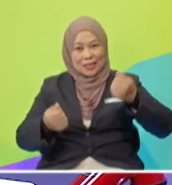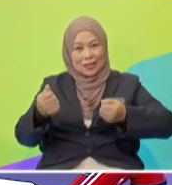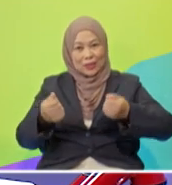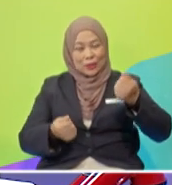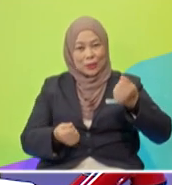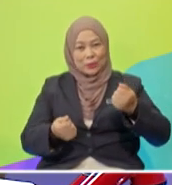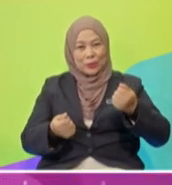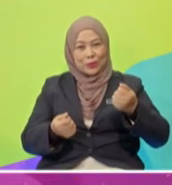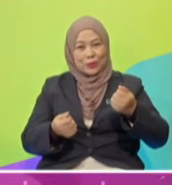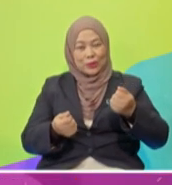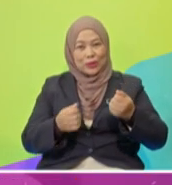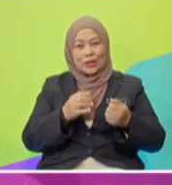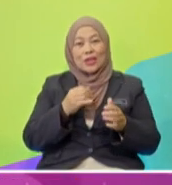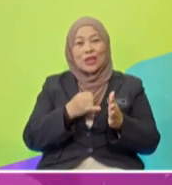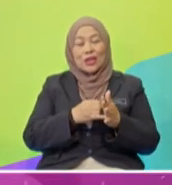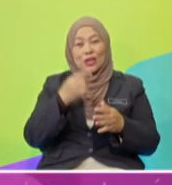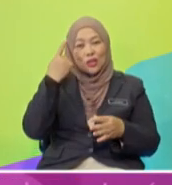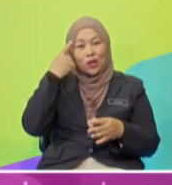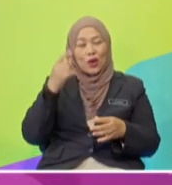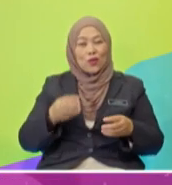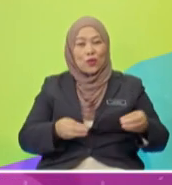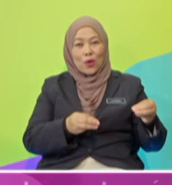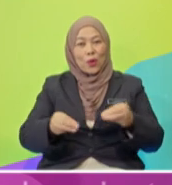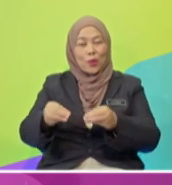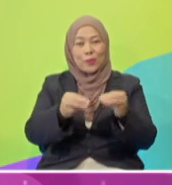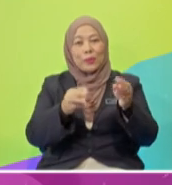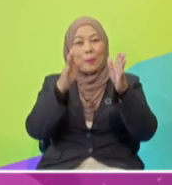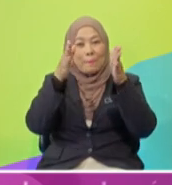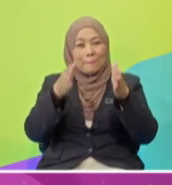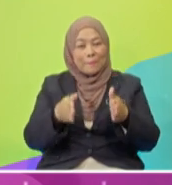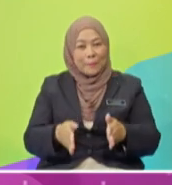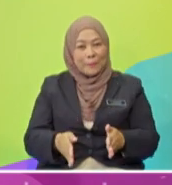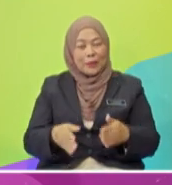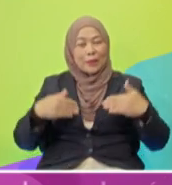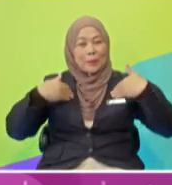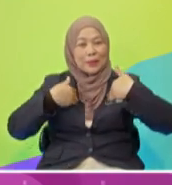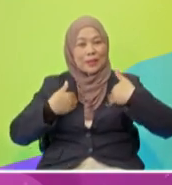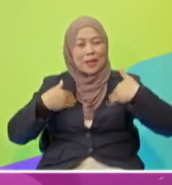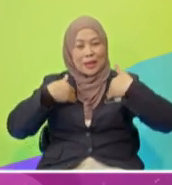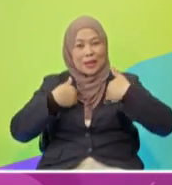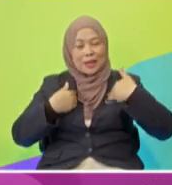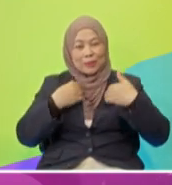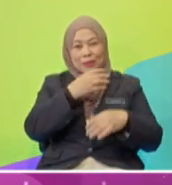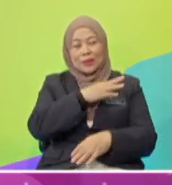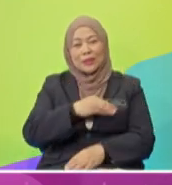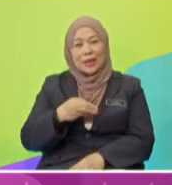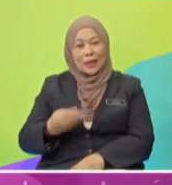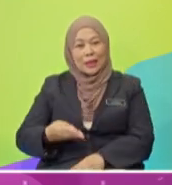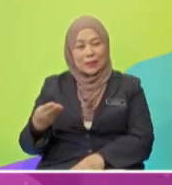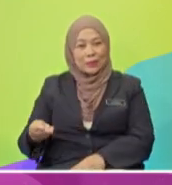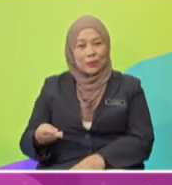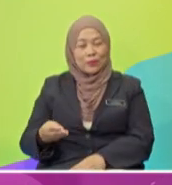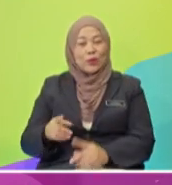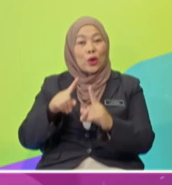movement of people, animals, or goods from one location